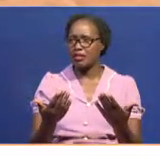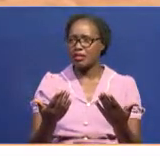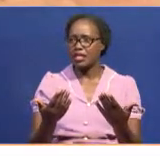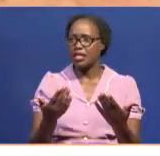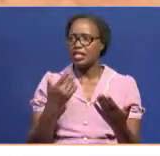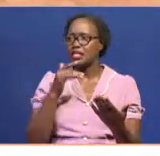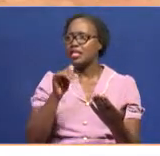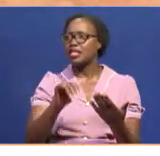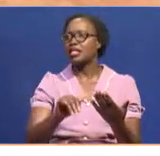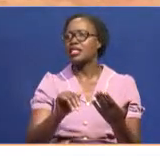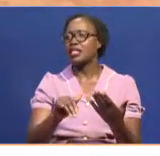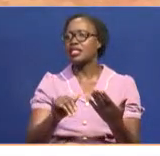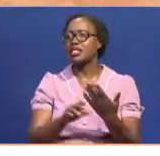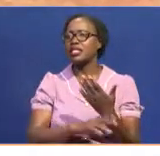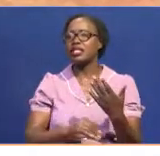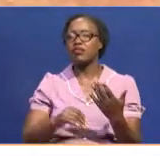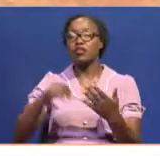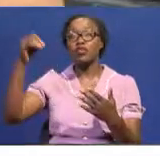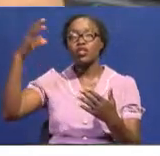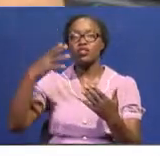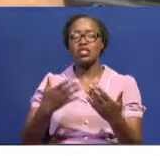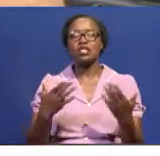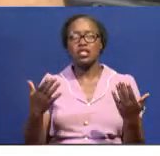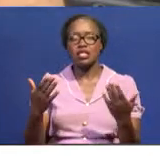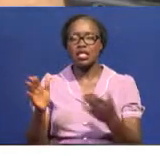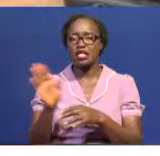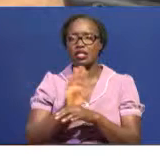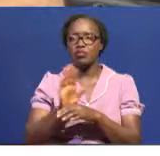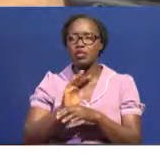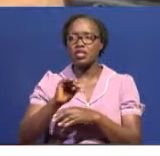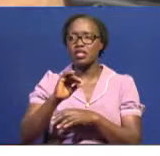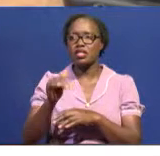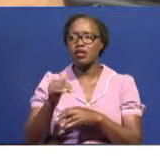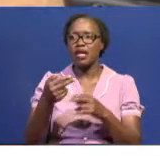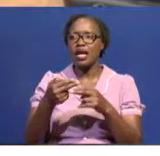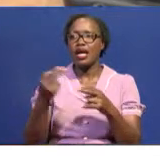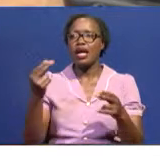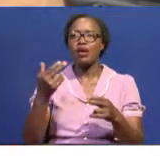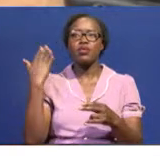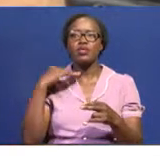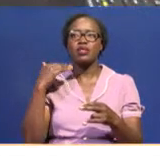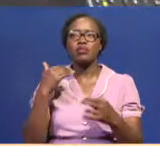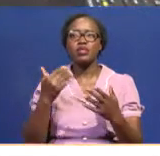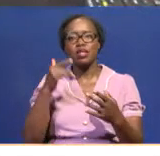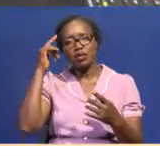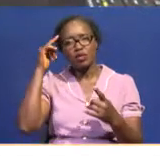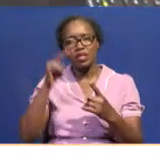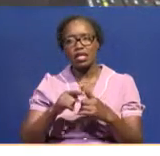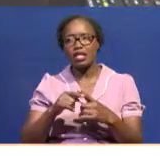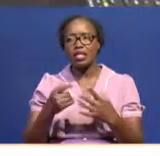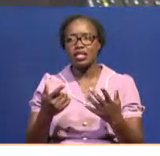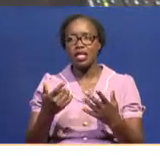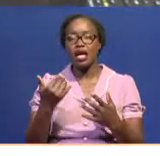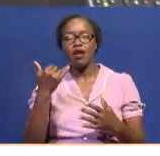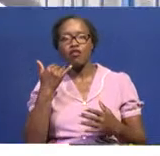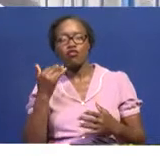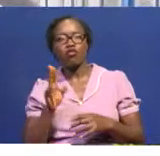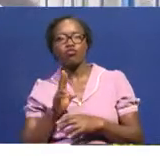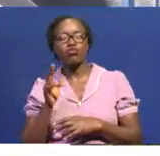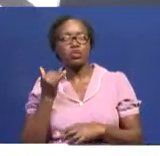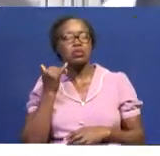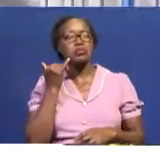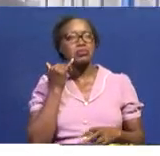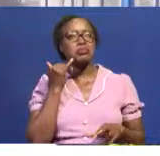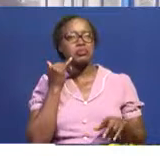Muchangi further revealed that theft of electronic gadgets in the busy town has been on the rise, with criminals now targeting unsuspected phone users.